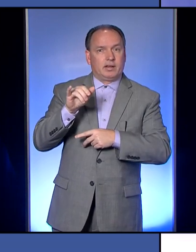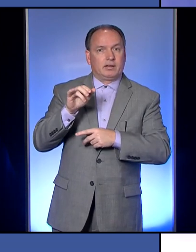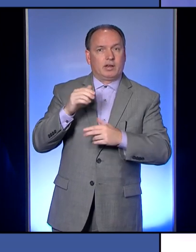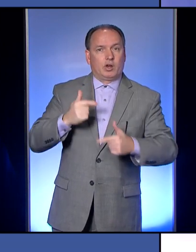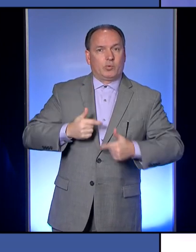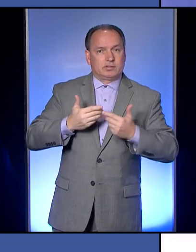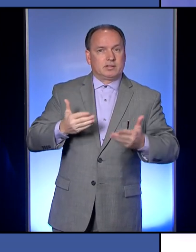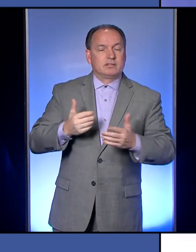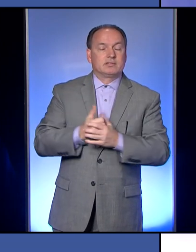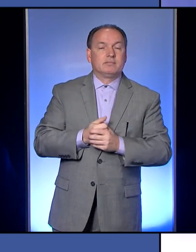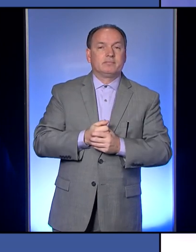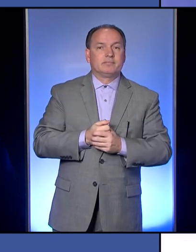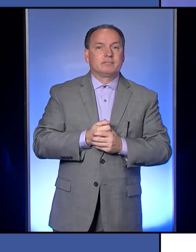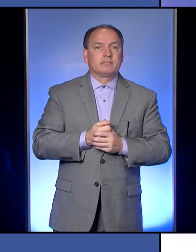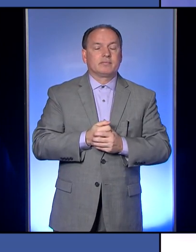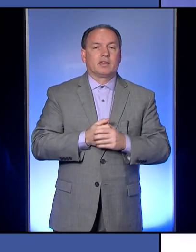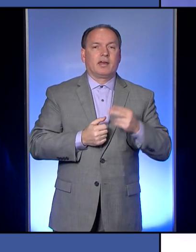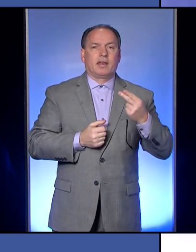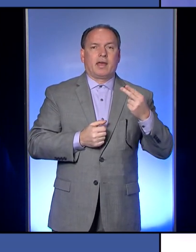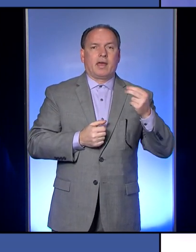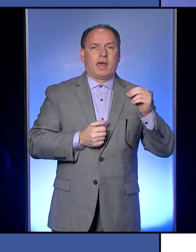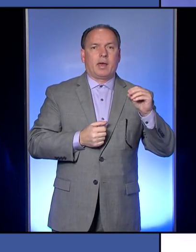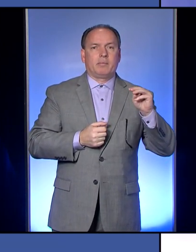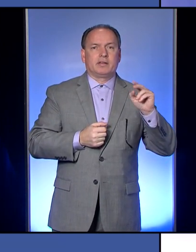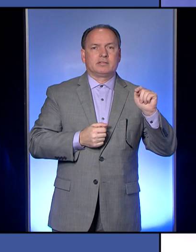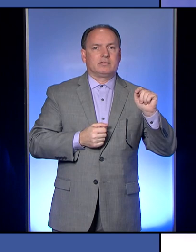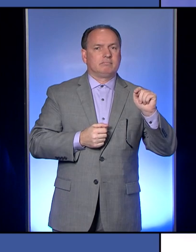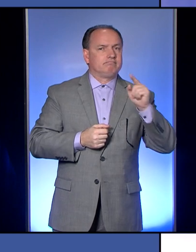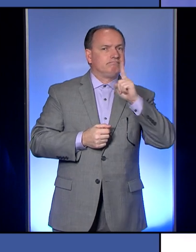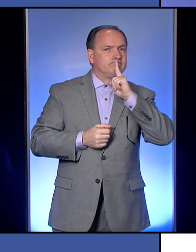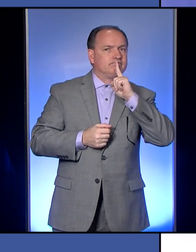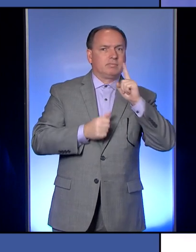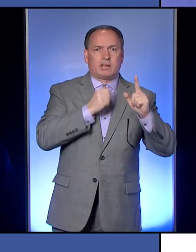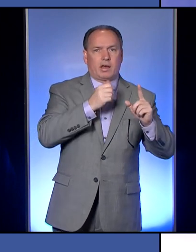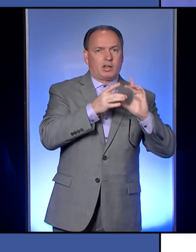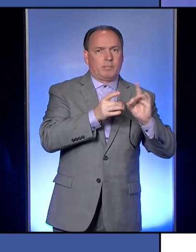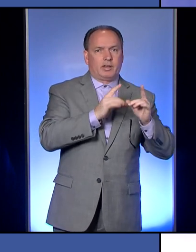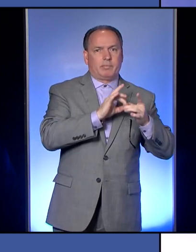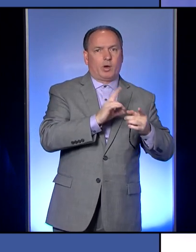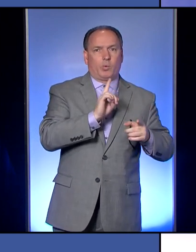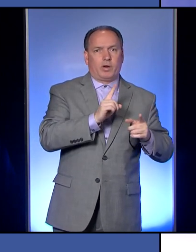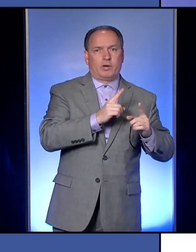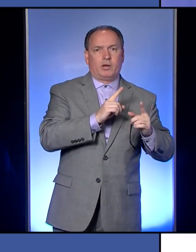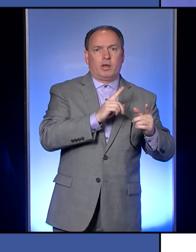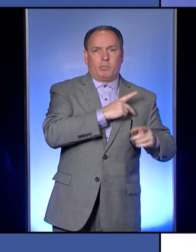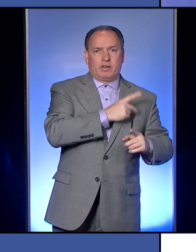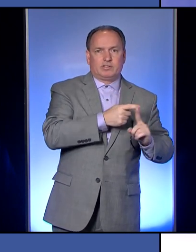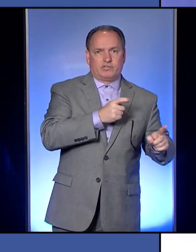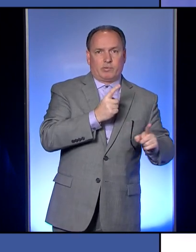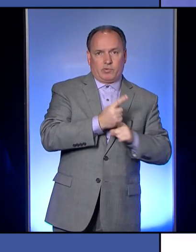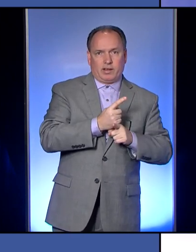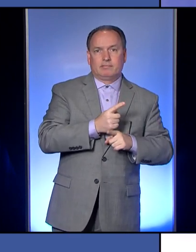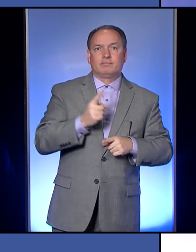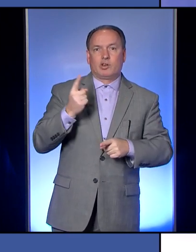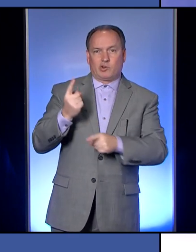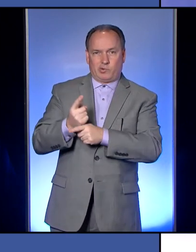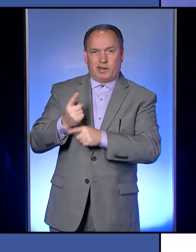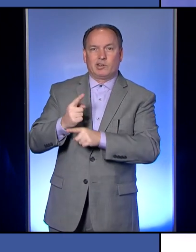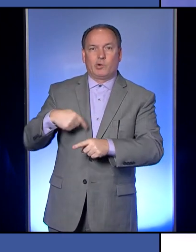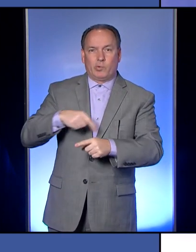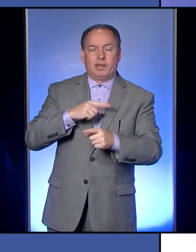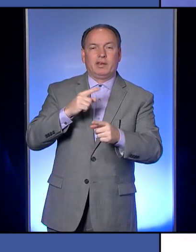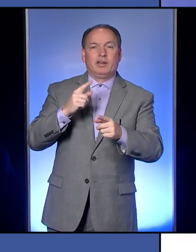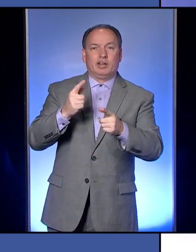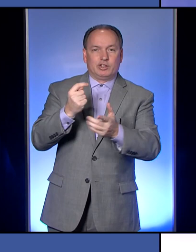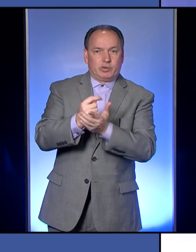And Hammett is not commenting on where the patients come from that they treat, correct, Emily? Correct. We treat all regional and